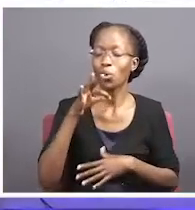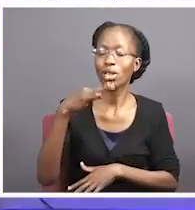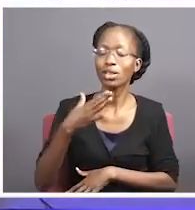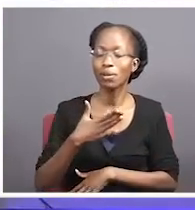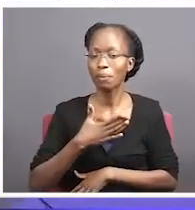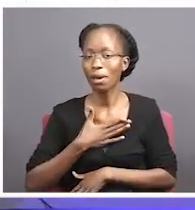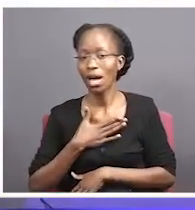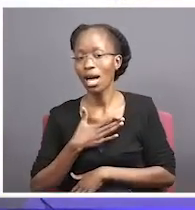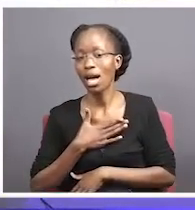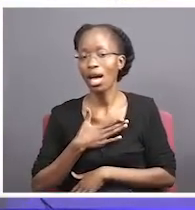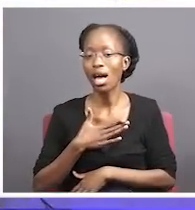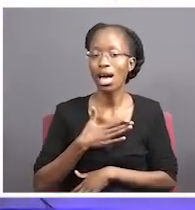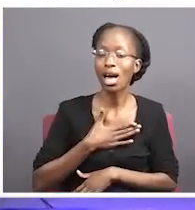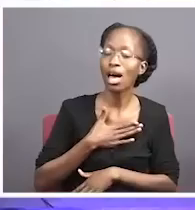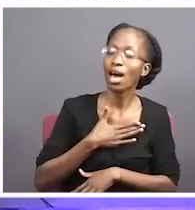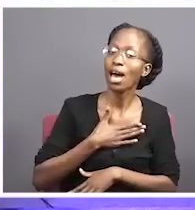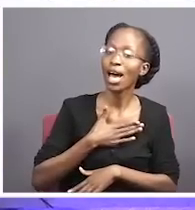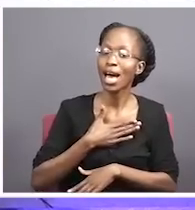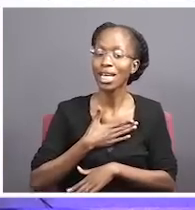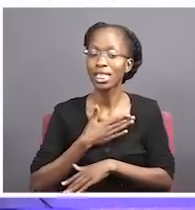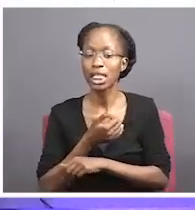Then sings my